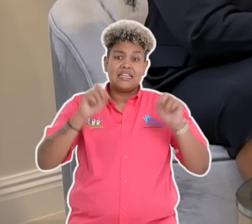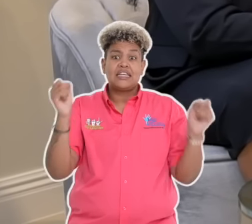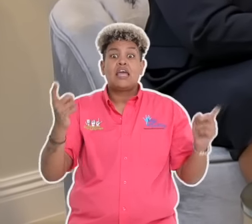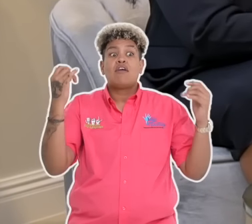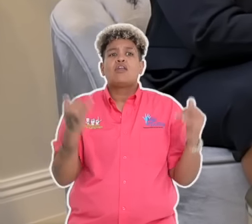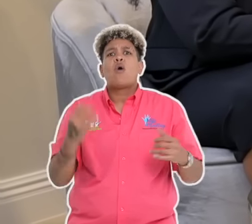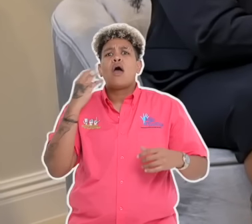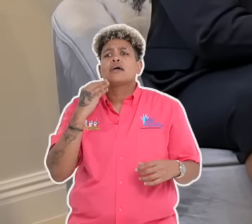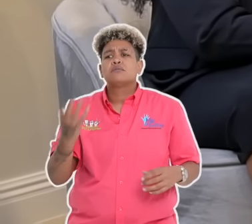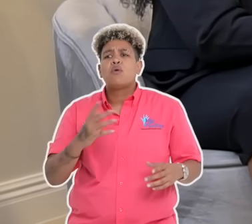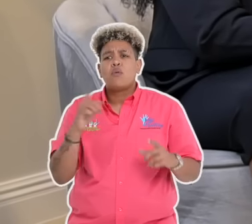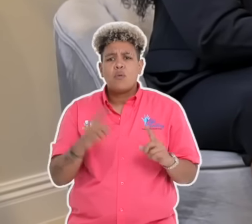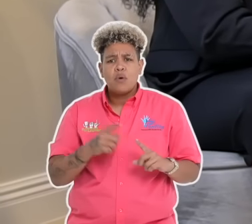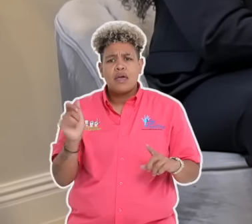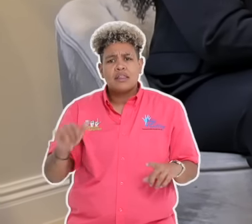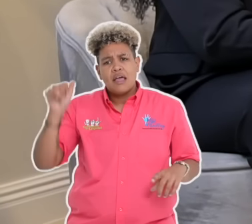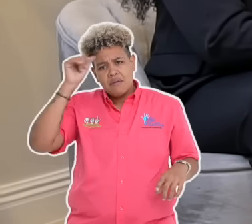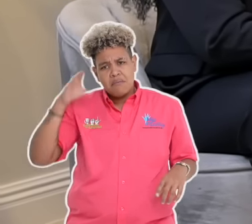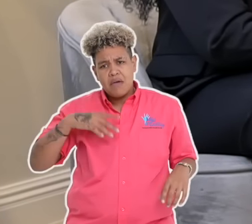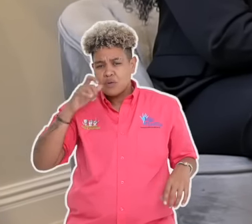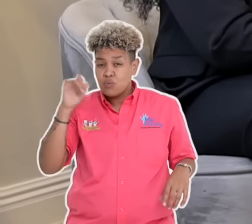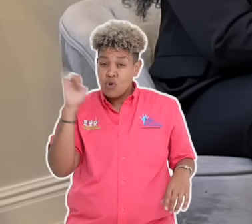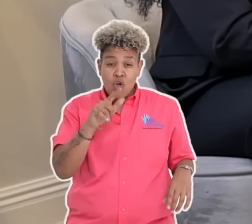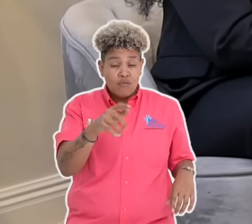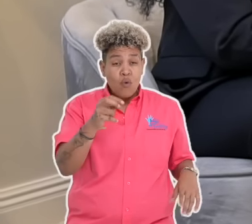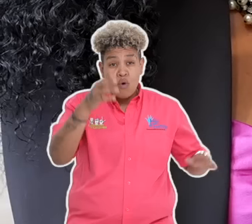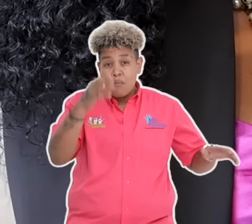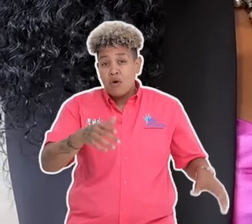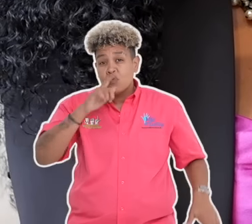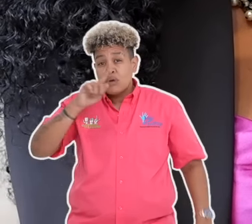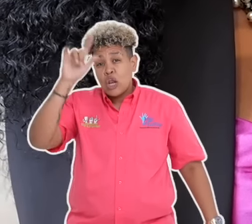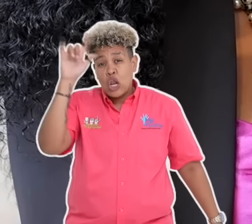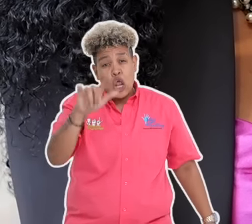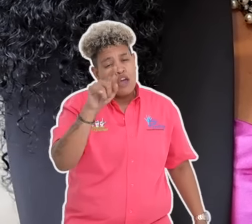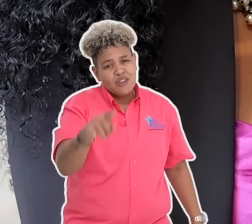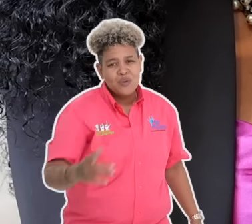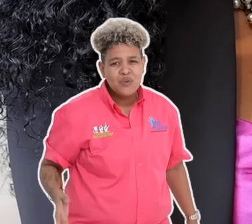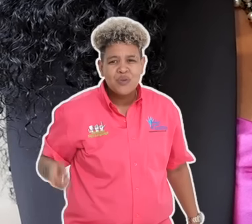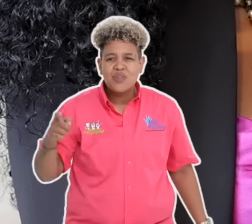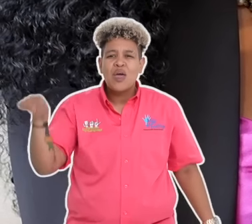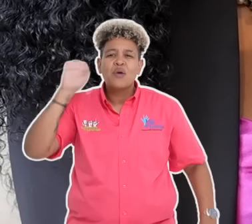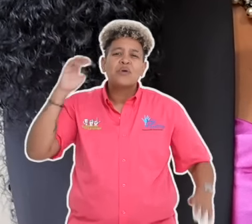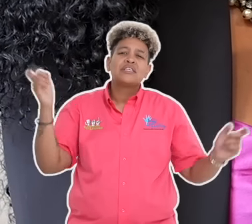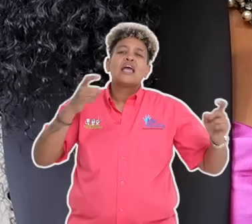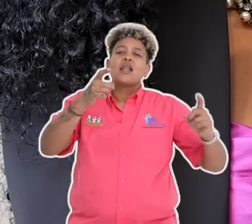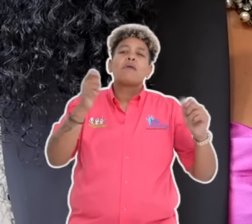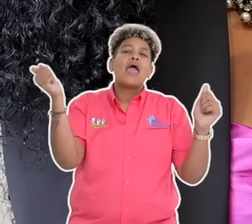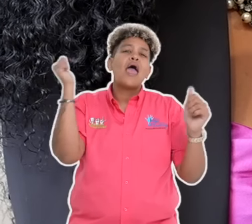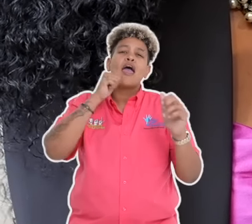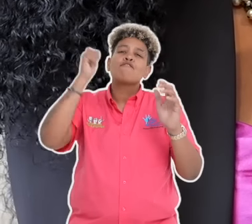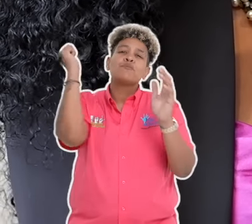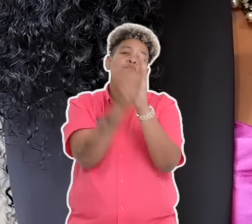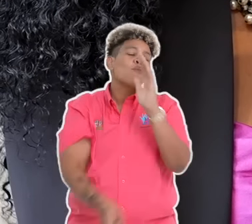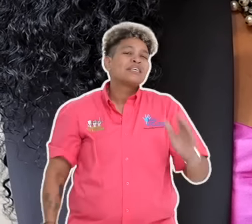very, very differently, when that man loves you or that person loves you, they are going to celebrate